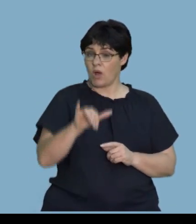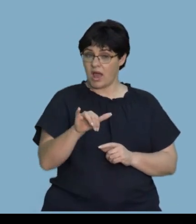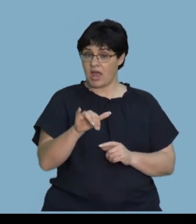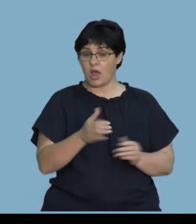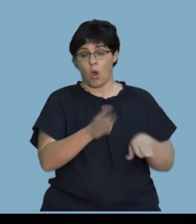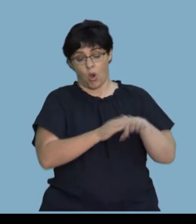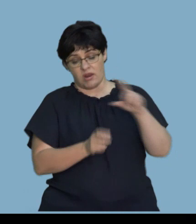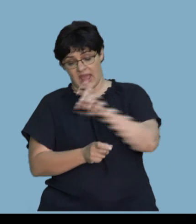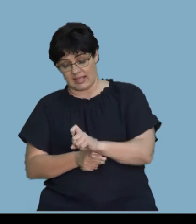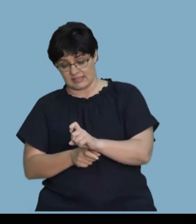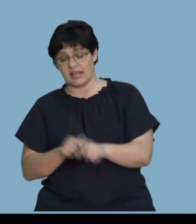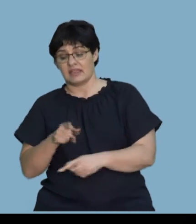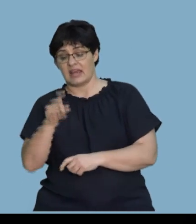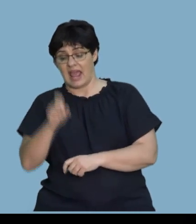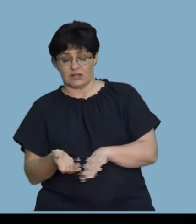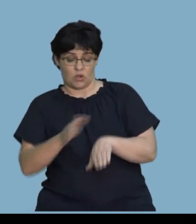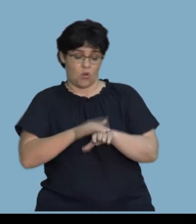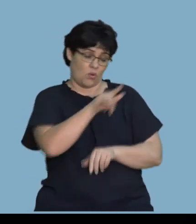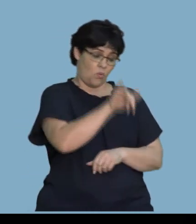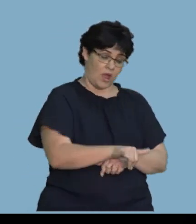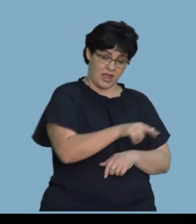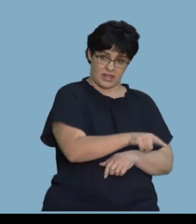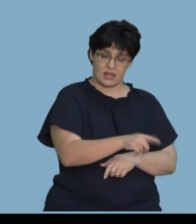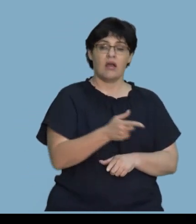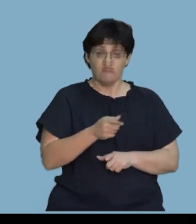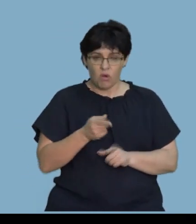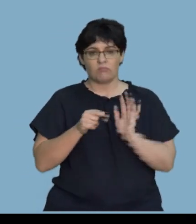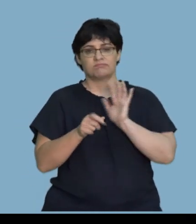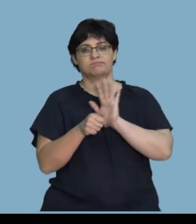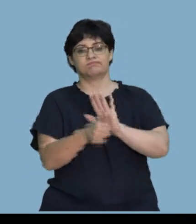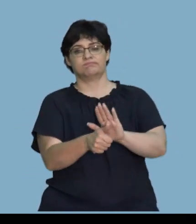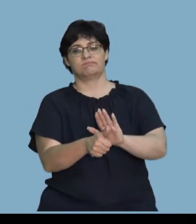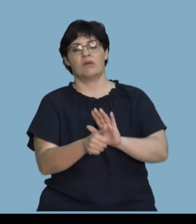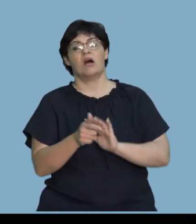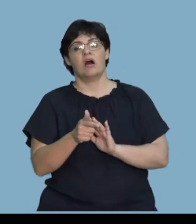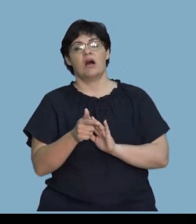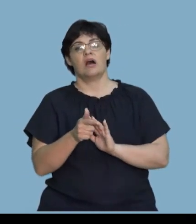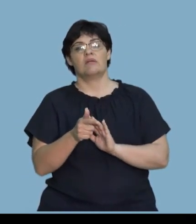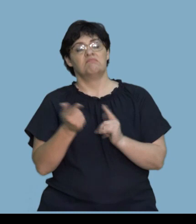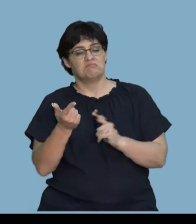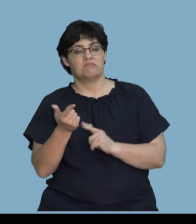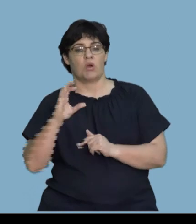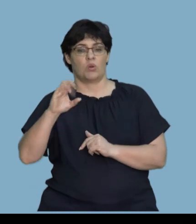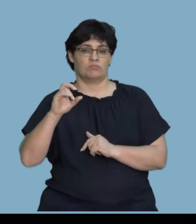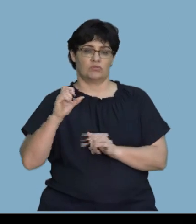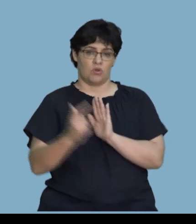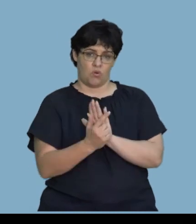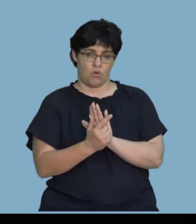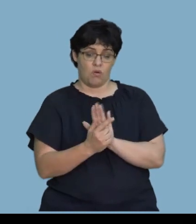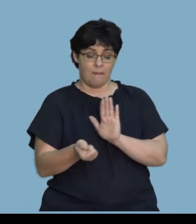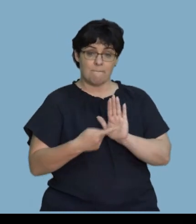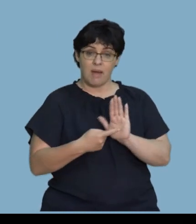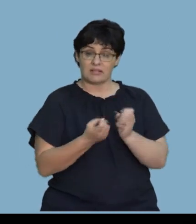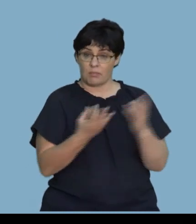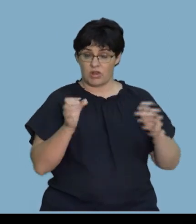there's a force by x on y in terms of the Coulomb's law. So the question is actually 3 marks. And we